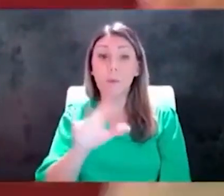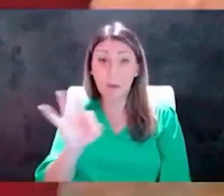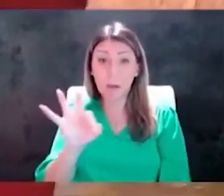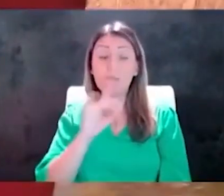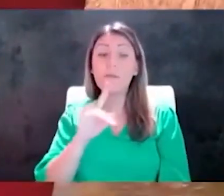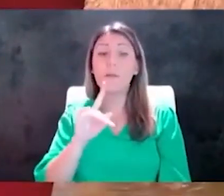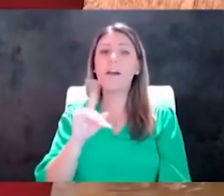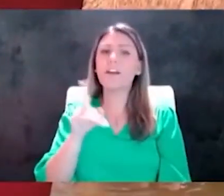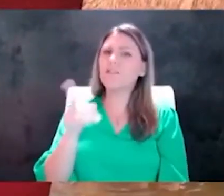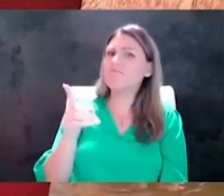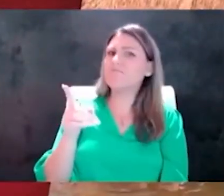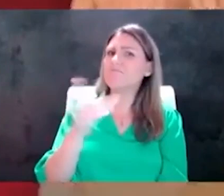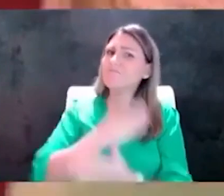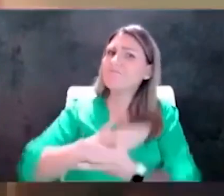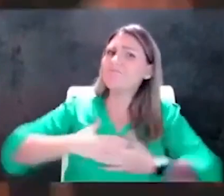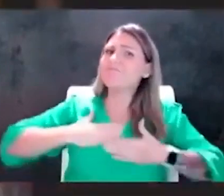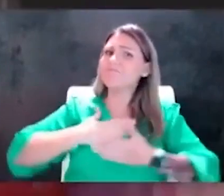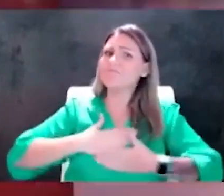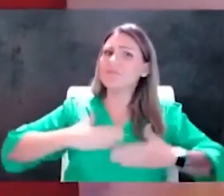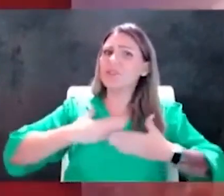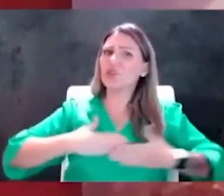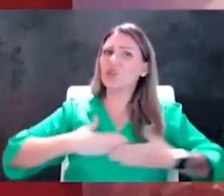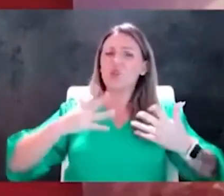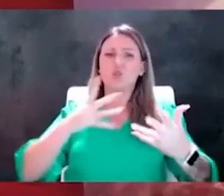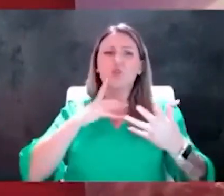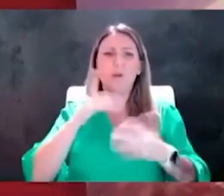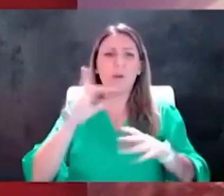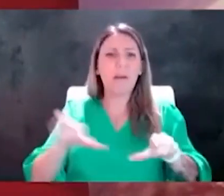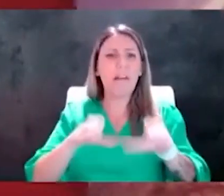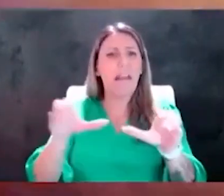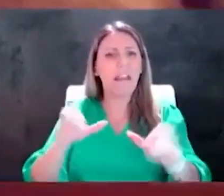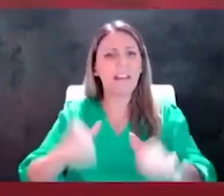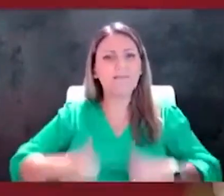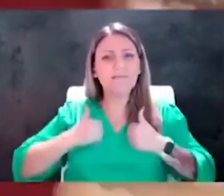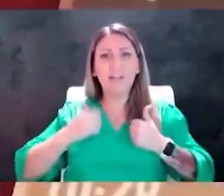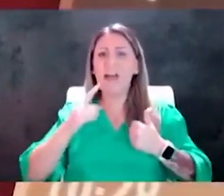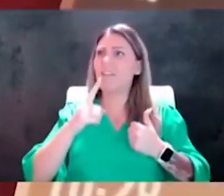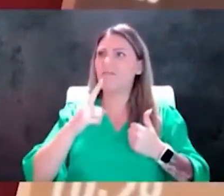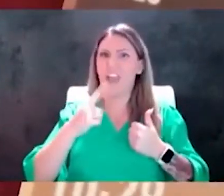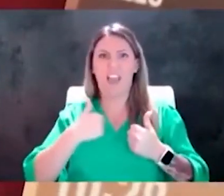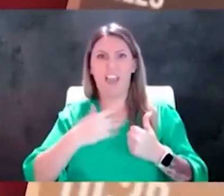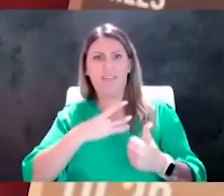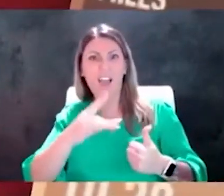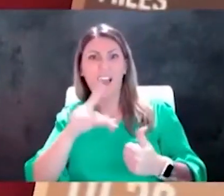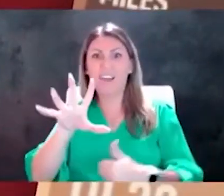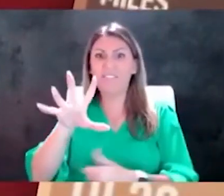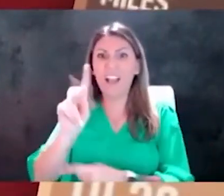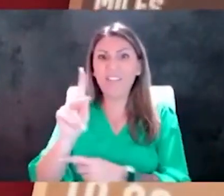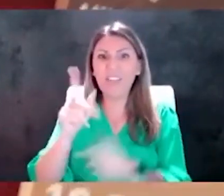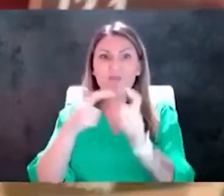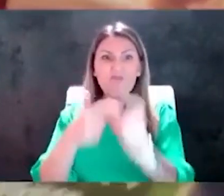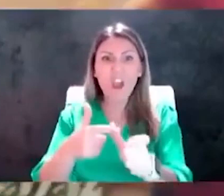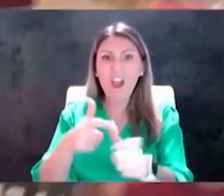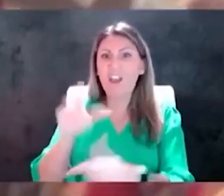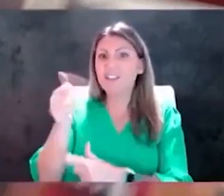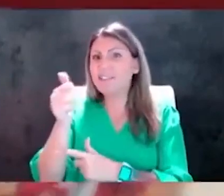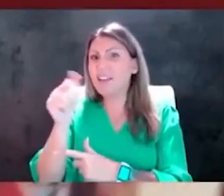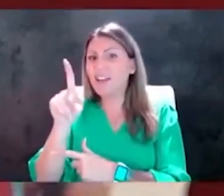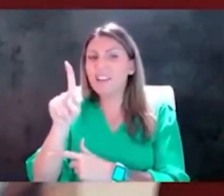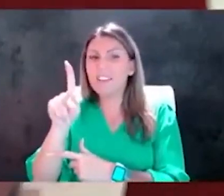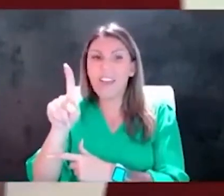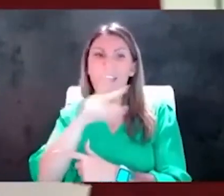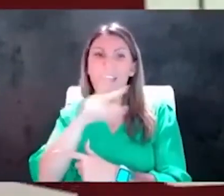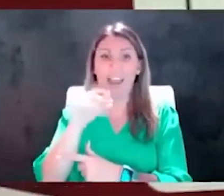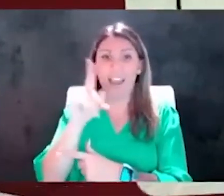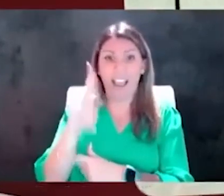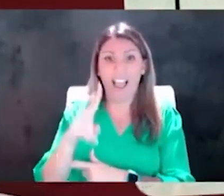an incredibly active life. I was a long distance runner, so I like to do 5Ks, 10Ks, and even half marathons. When the pandemic hit